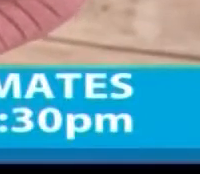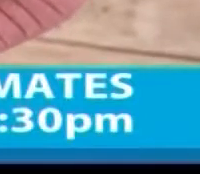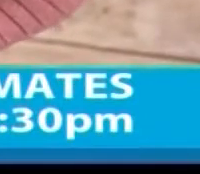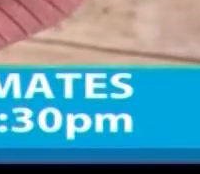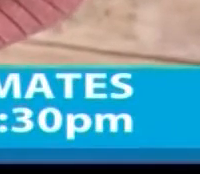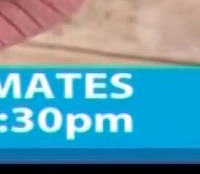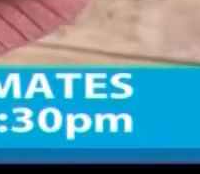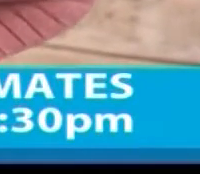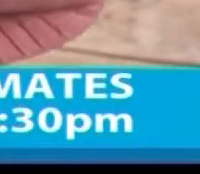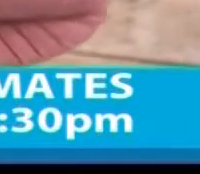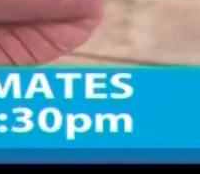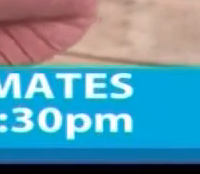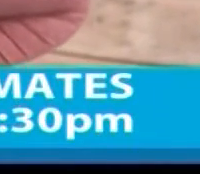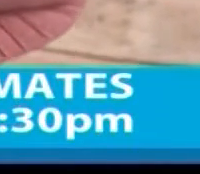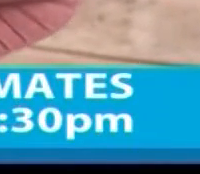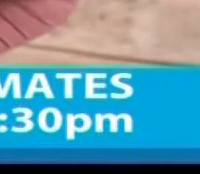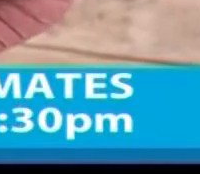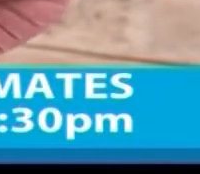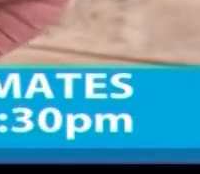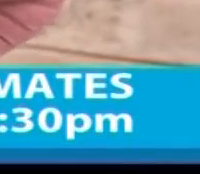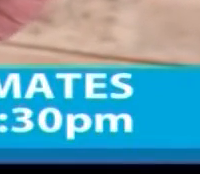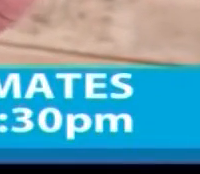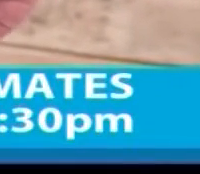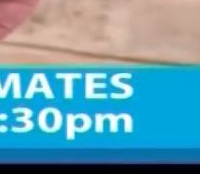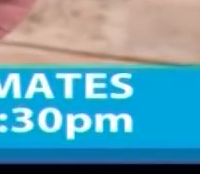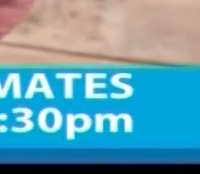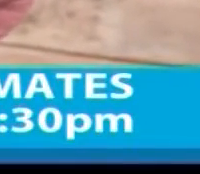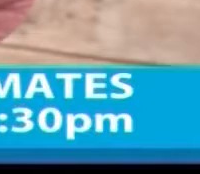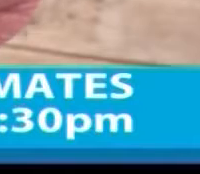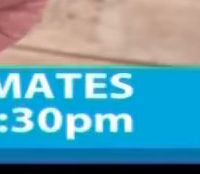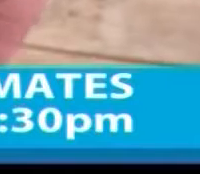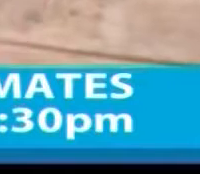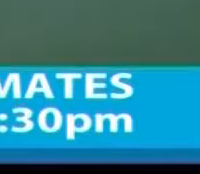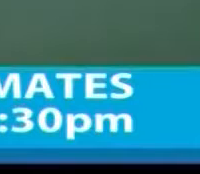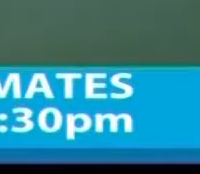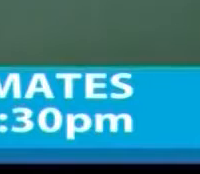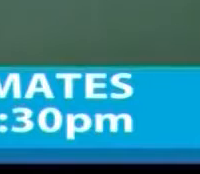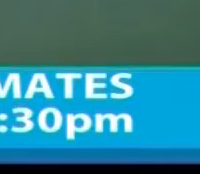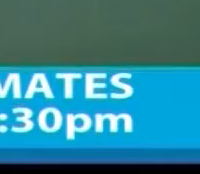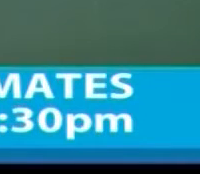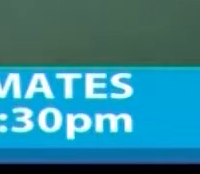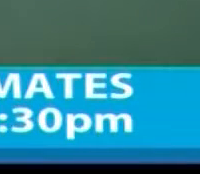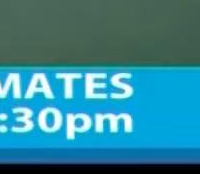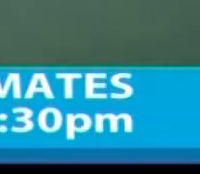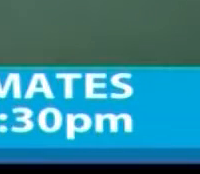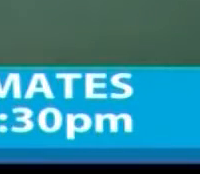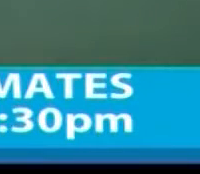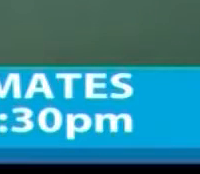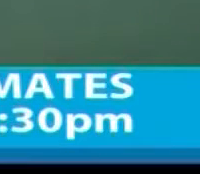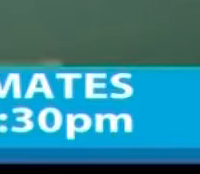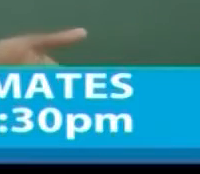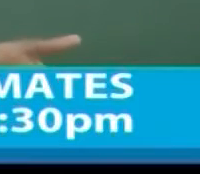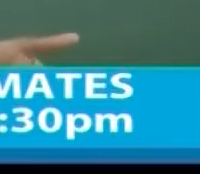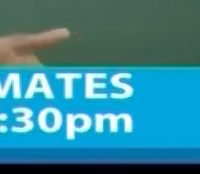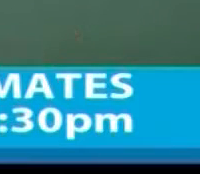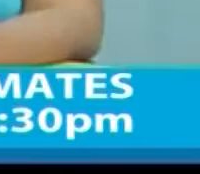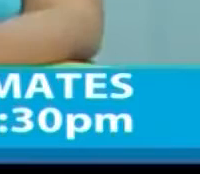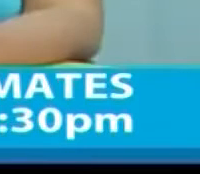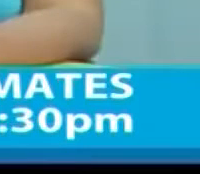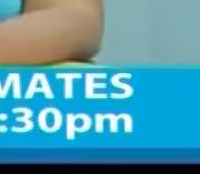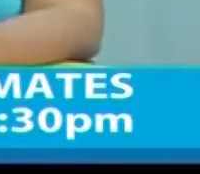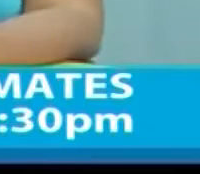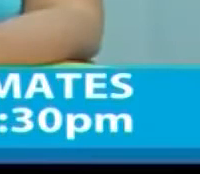Bishanini, if you like, take me to High Court, sue me, or take me to Court of Appeal. Well, until everything comes back to normal, we just have to make